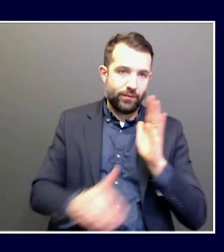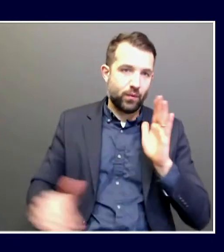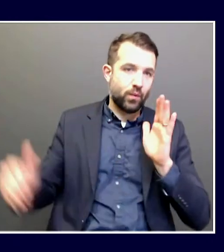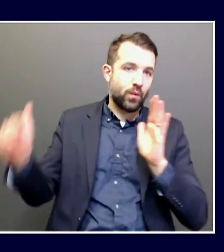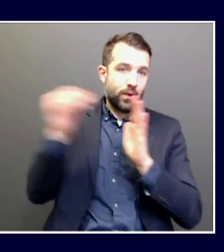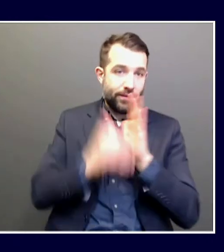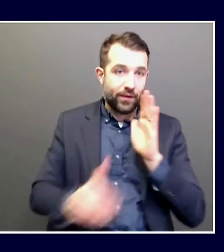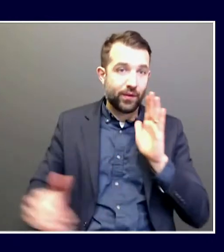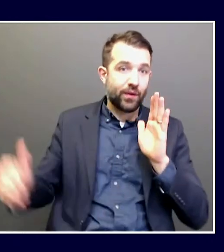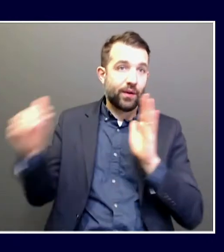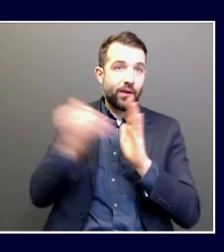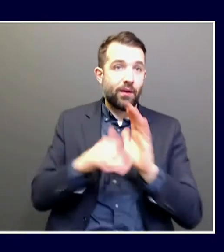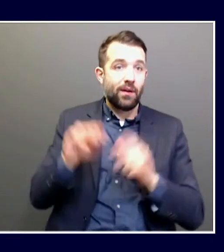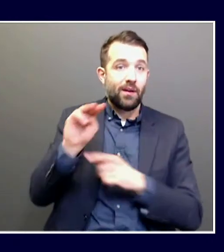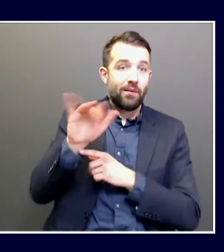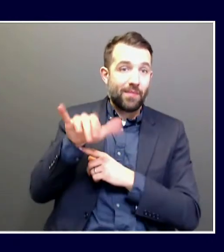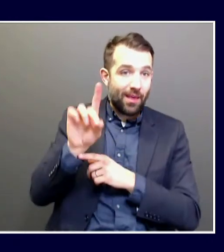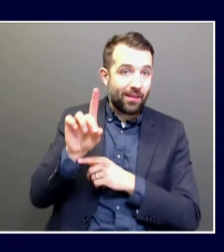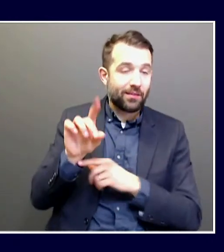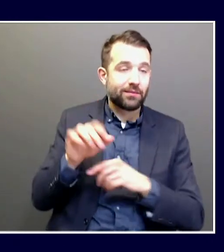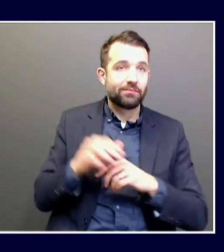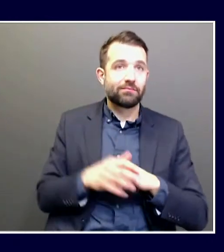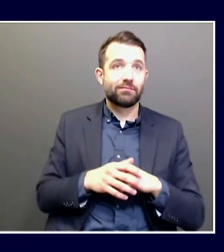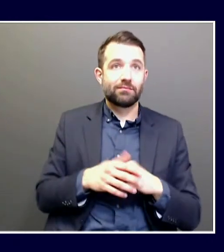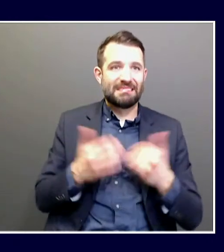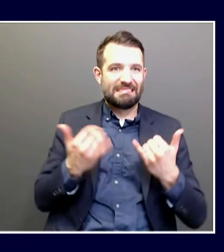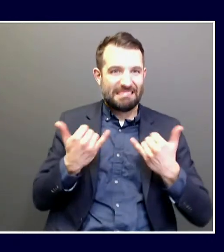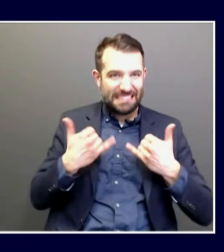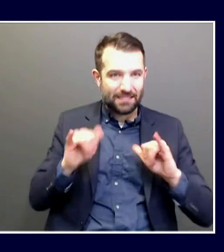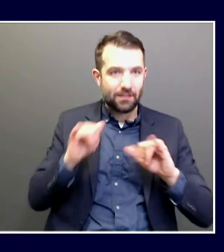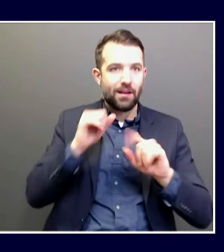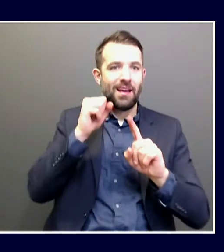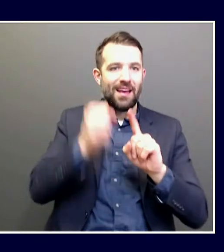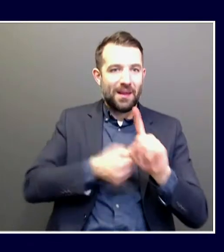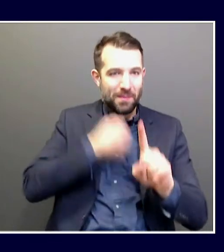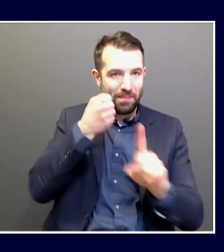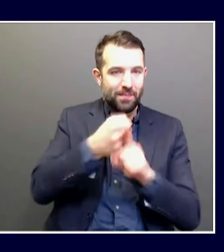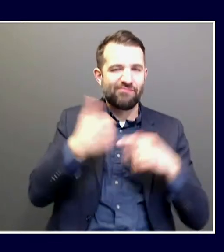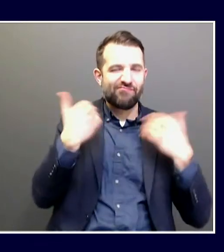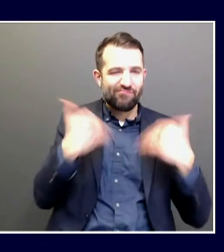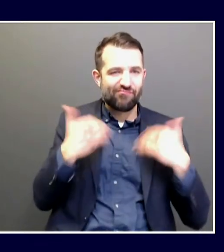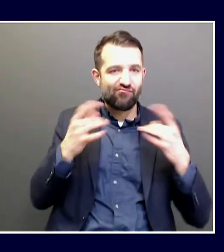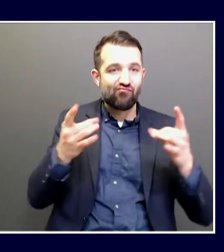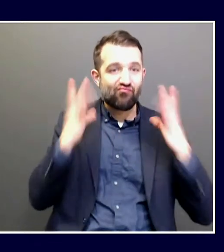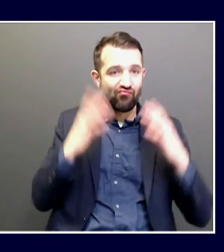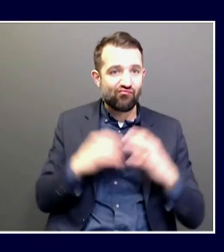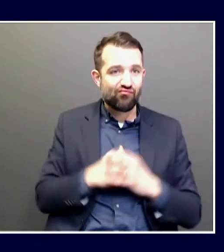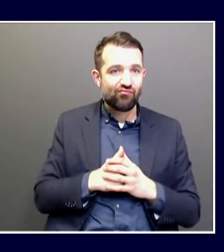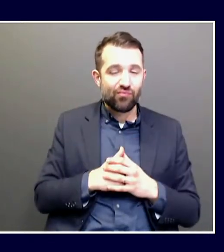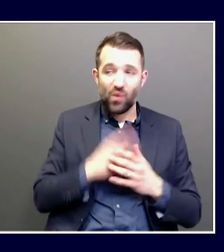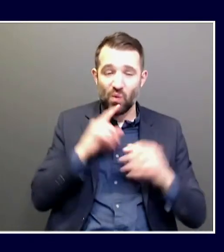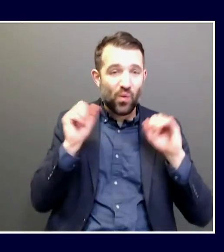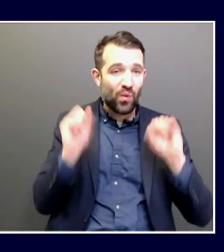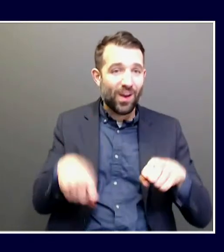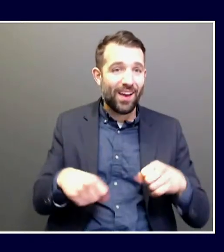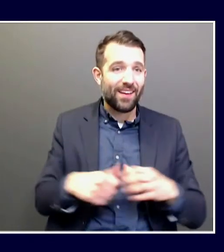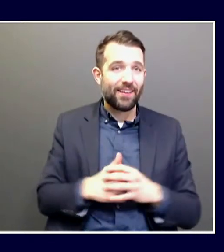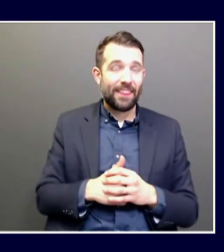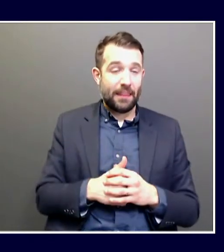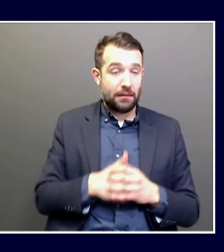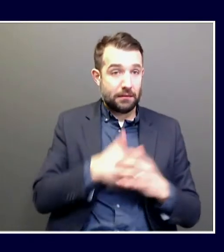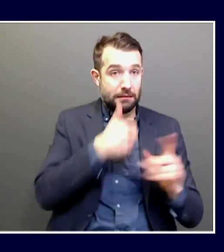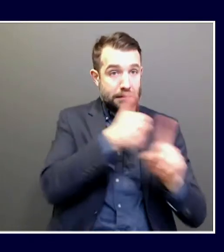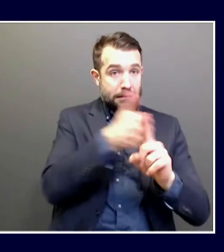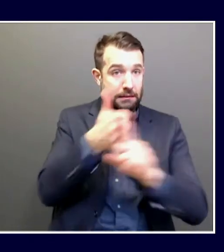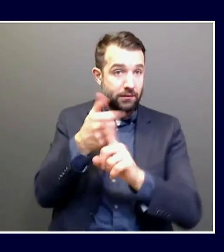on an individual level can still have significant impact at a population level. And if you're the one in the hospital on a ventilator, it's